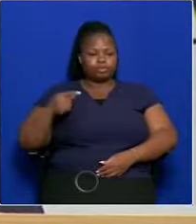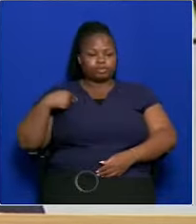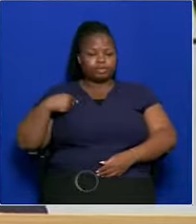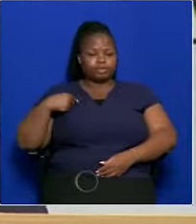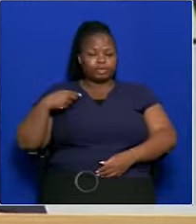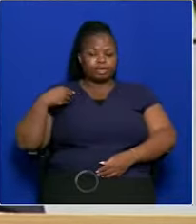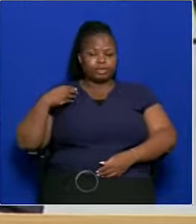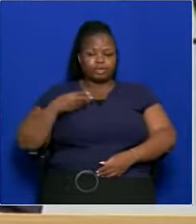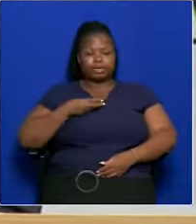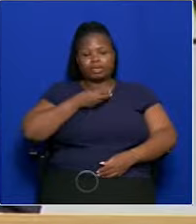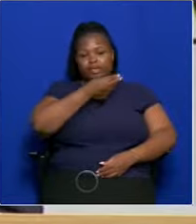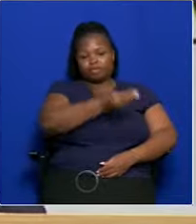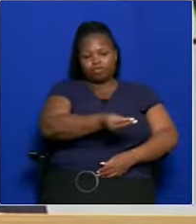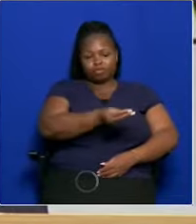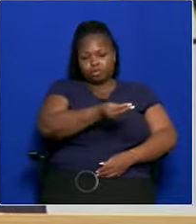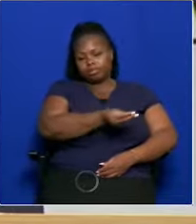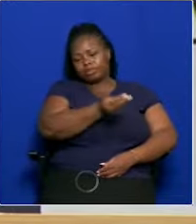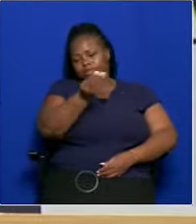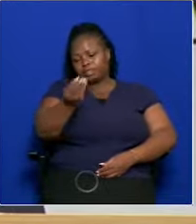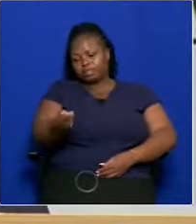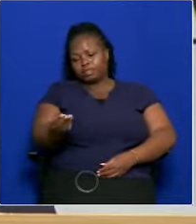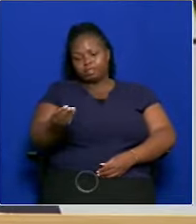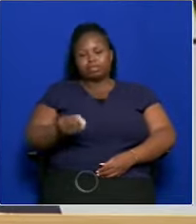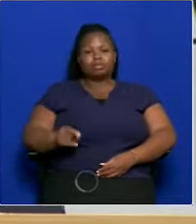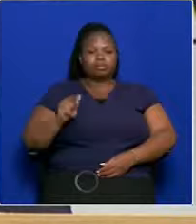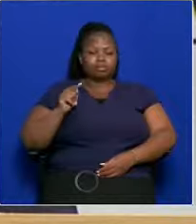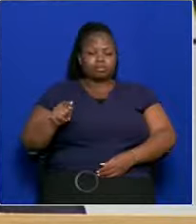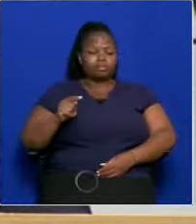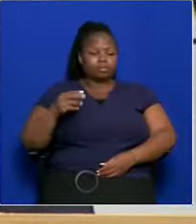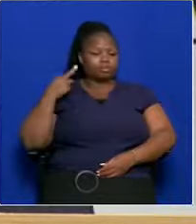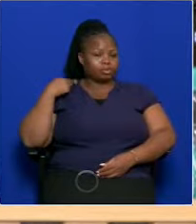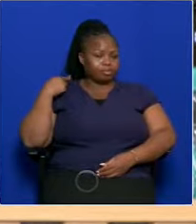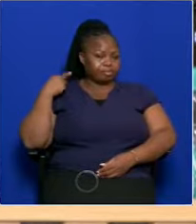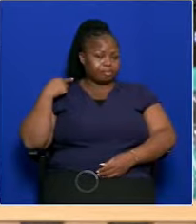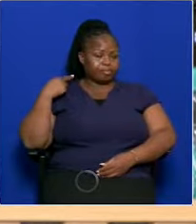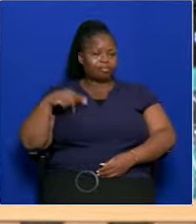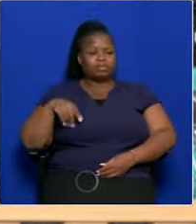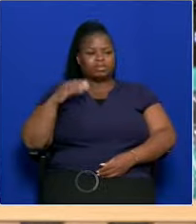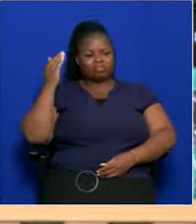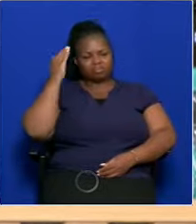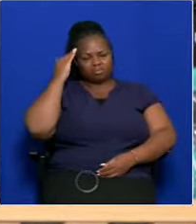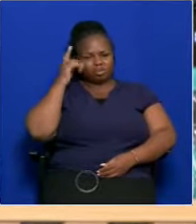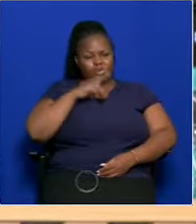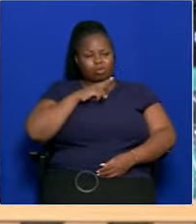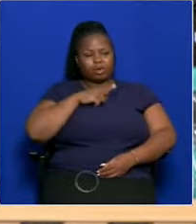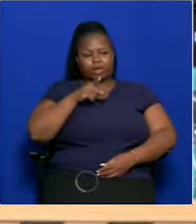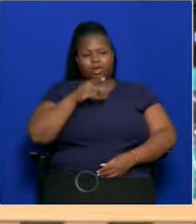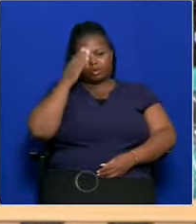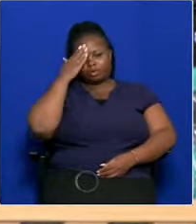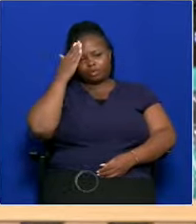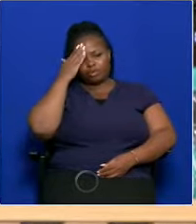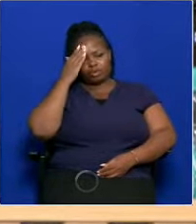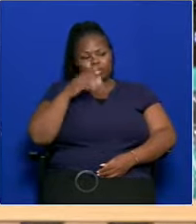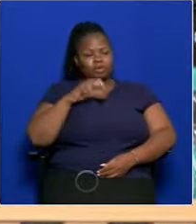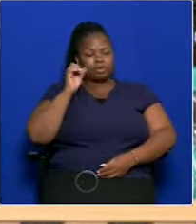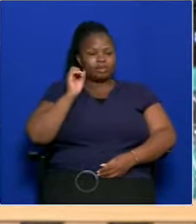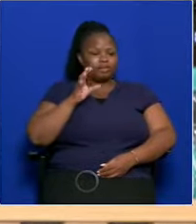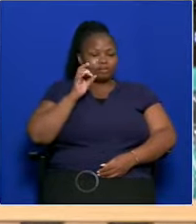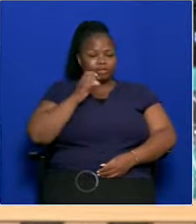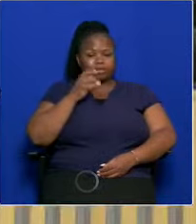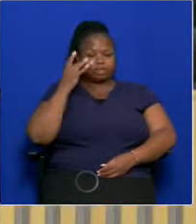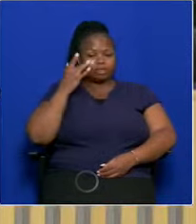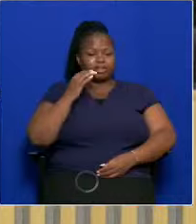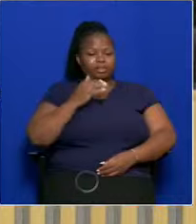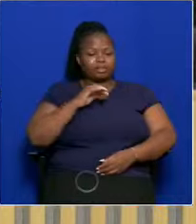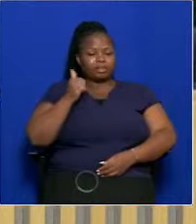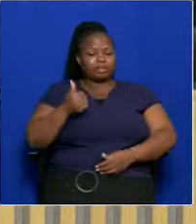go and hand it over to him. So I was reminding him, because I know If he forgot, then it will be problems. It will